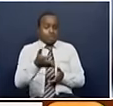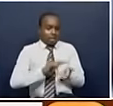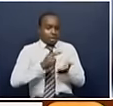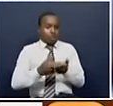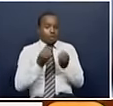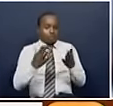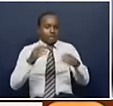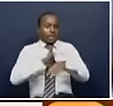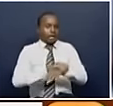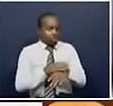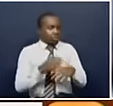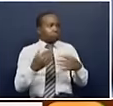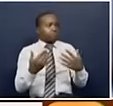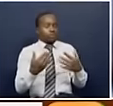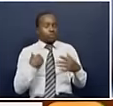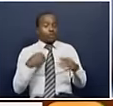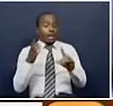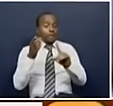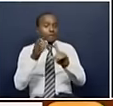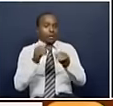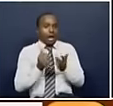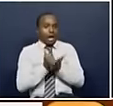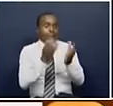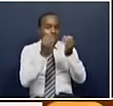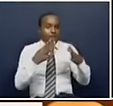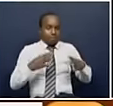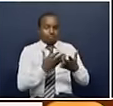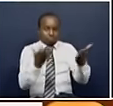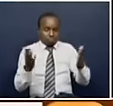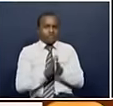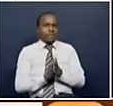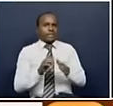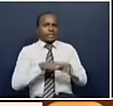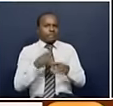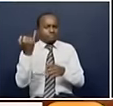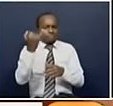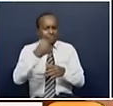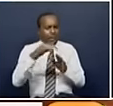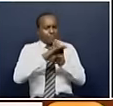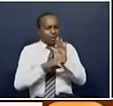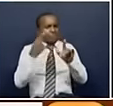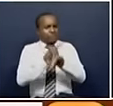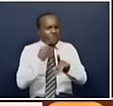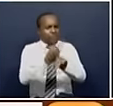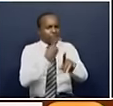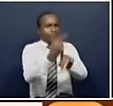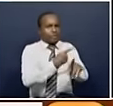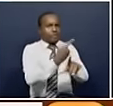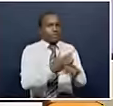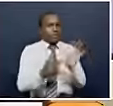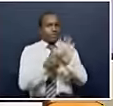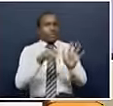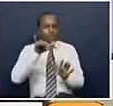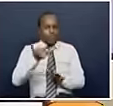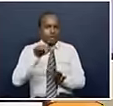you reach bigger, you know, bigger numbers. And then after designing several programs, you know, programs such as the YALI, you